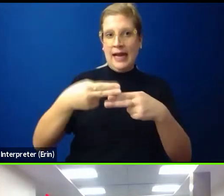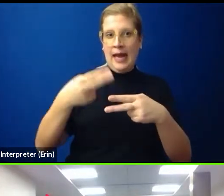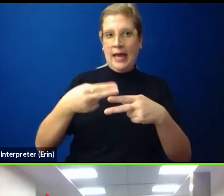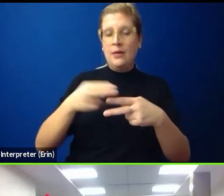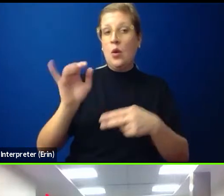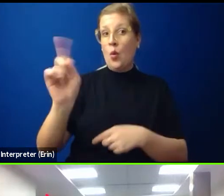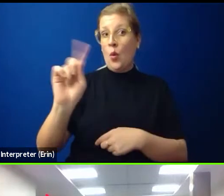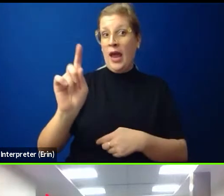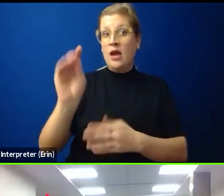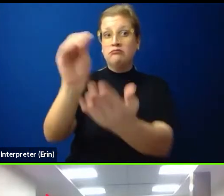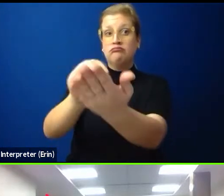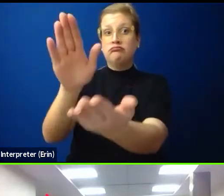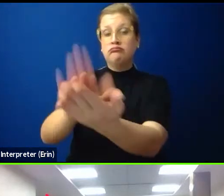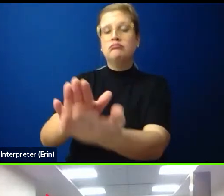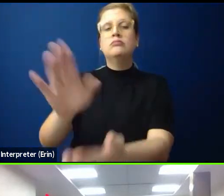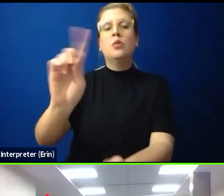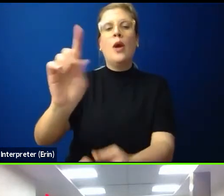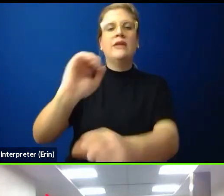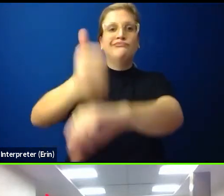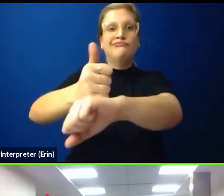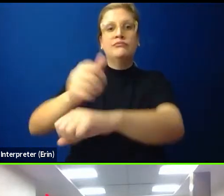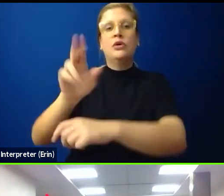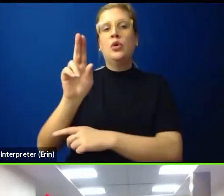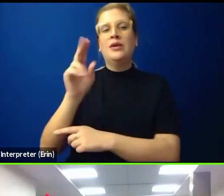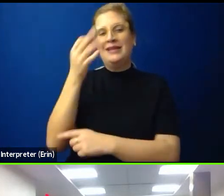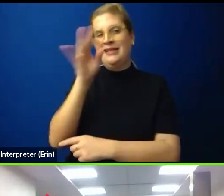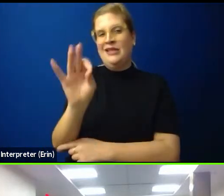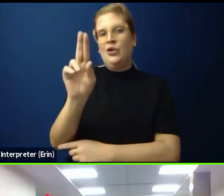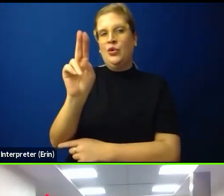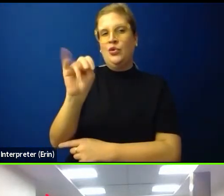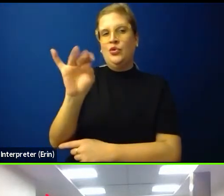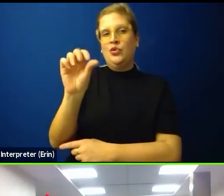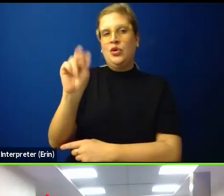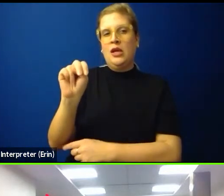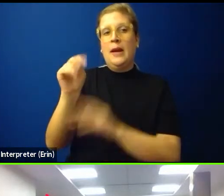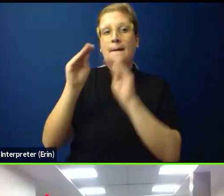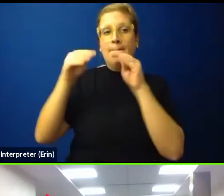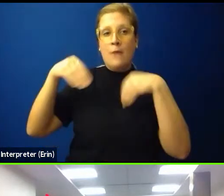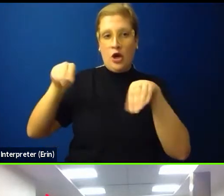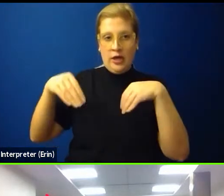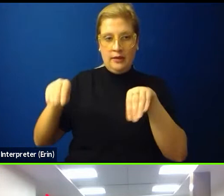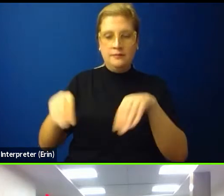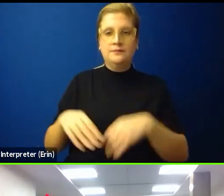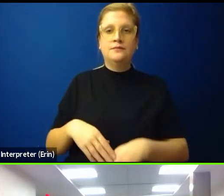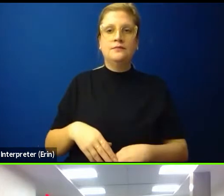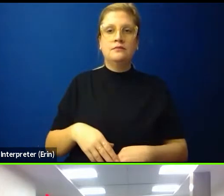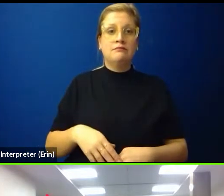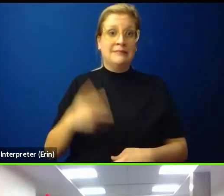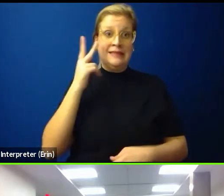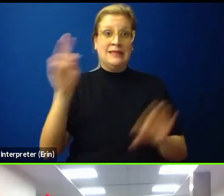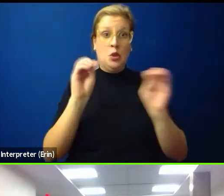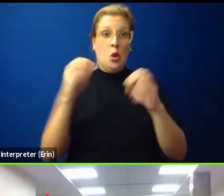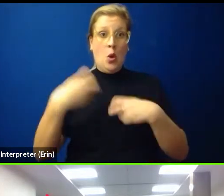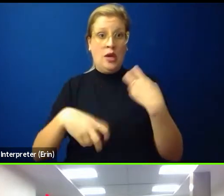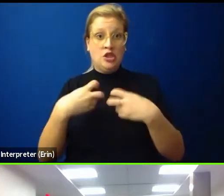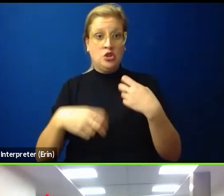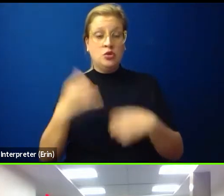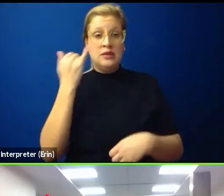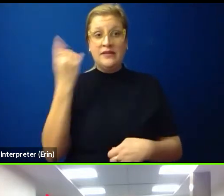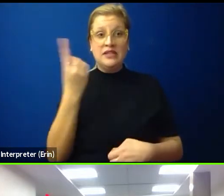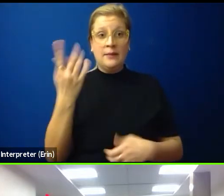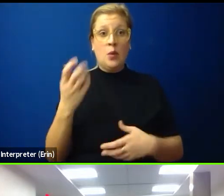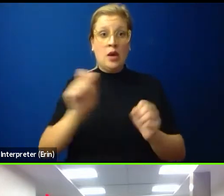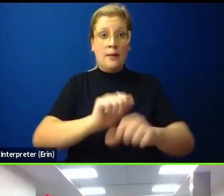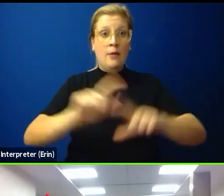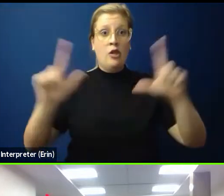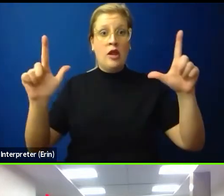Market. So I see no issues with those as well. That's, anybody wants to pull that up, again, it's hyperlinked to our